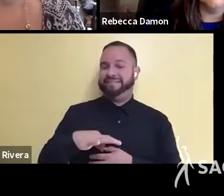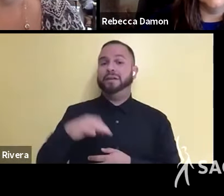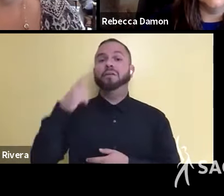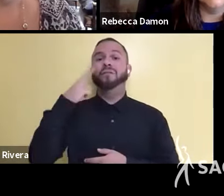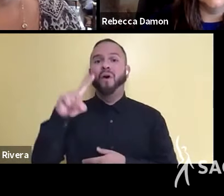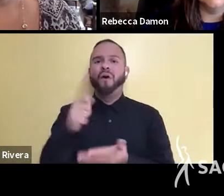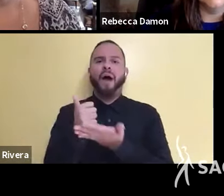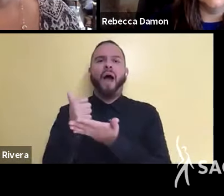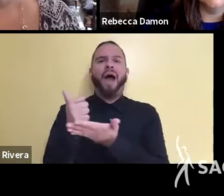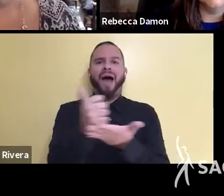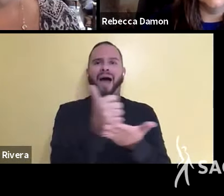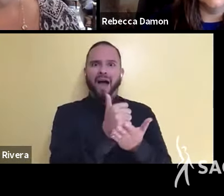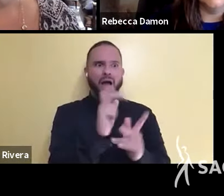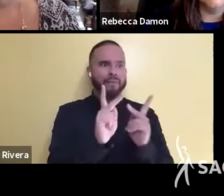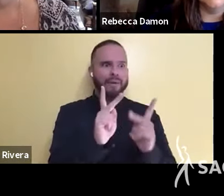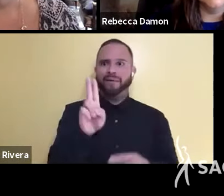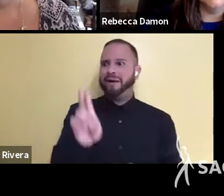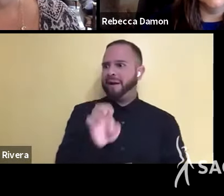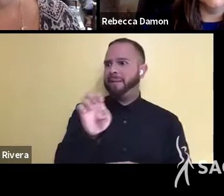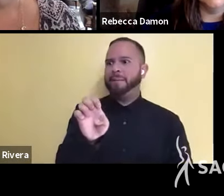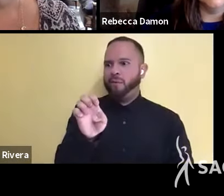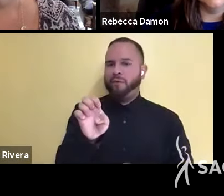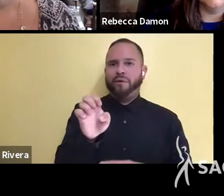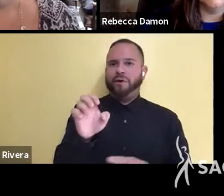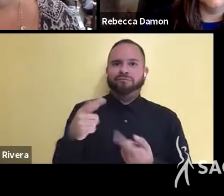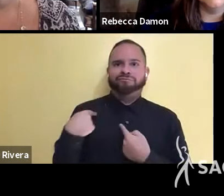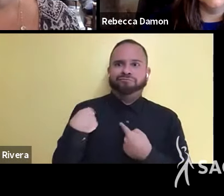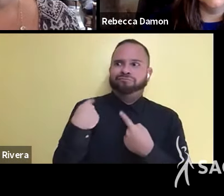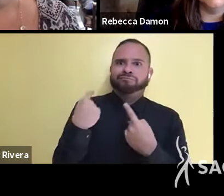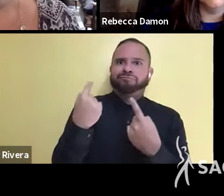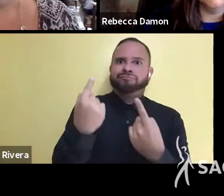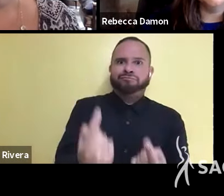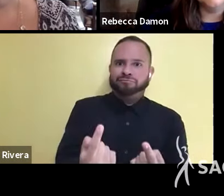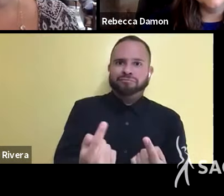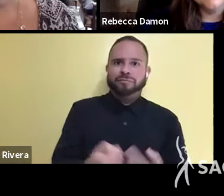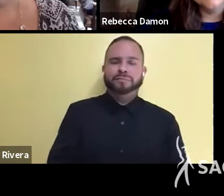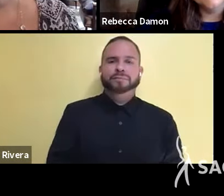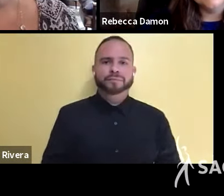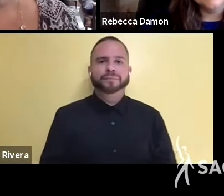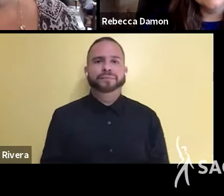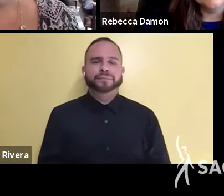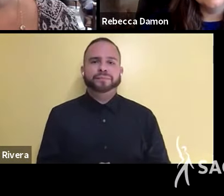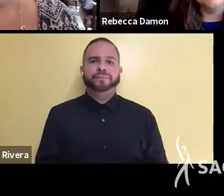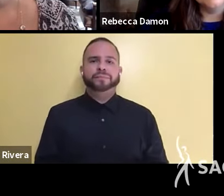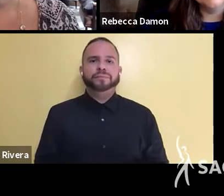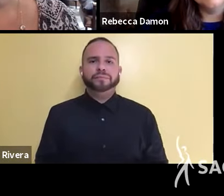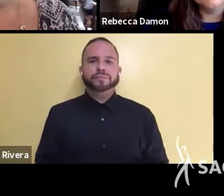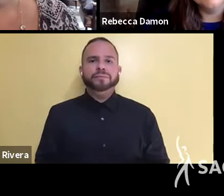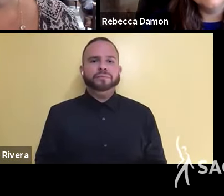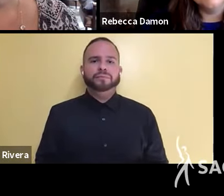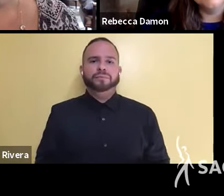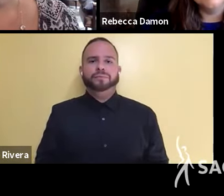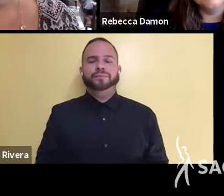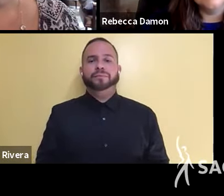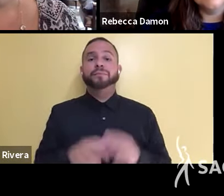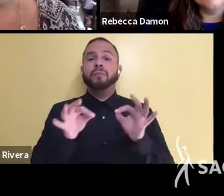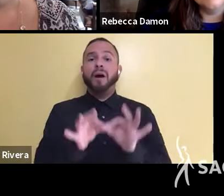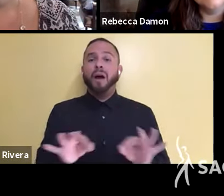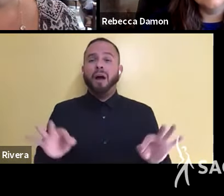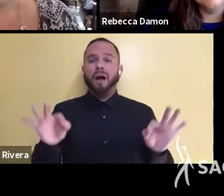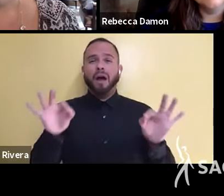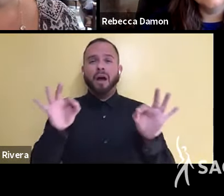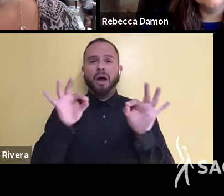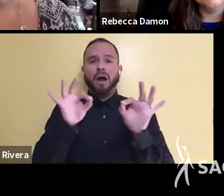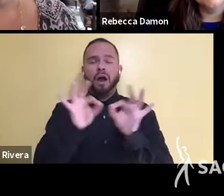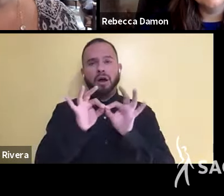remain unemployed after state unemployment benefits are no longer available to them. A very important part of the